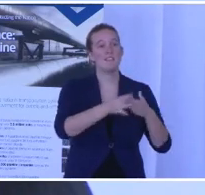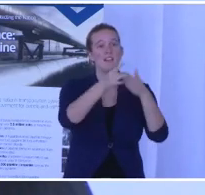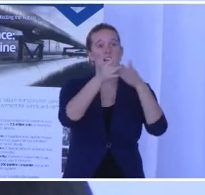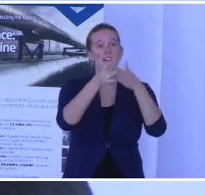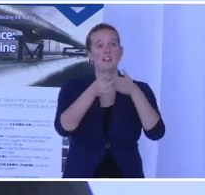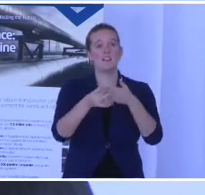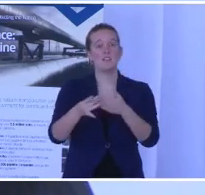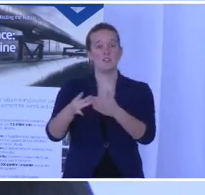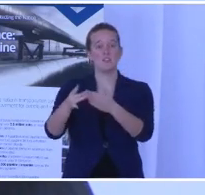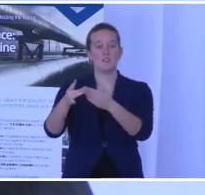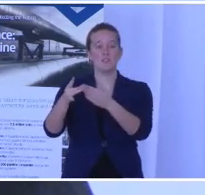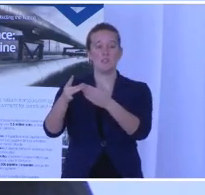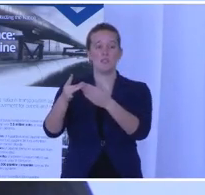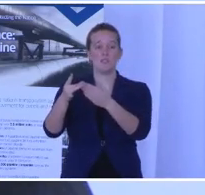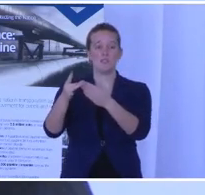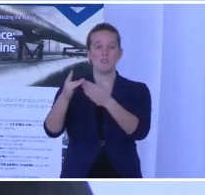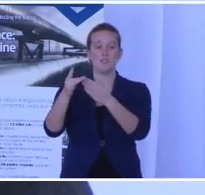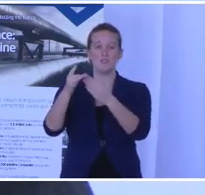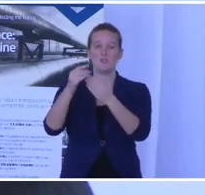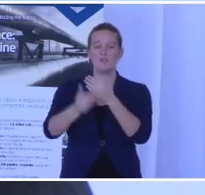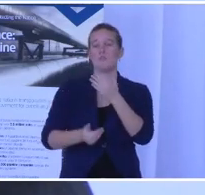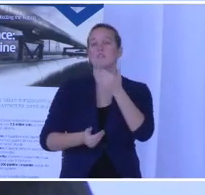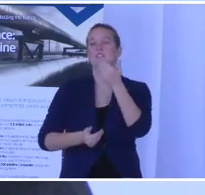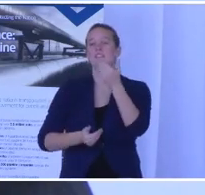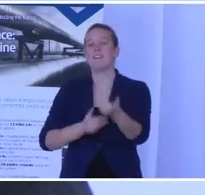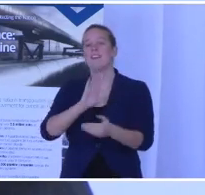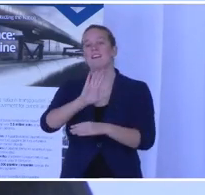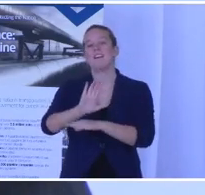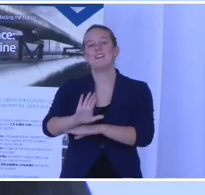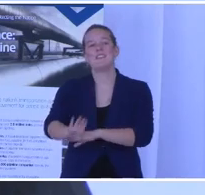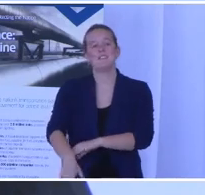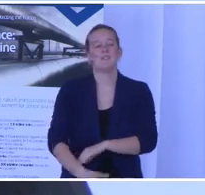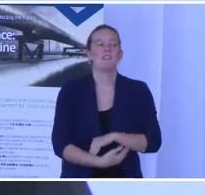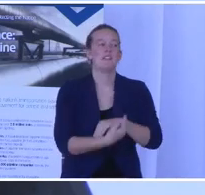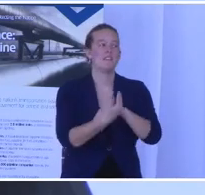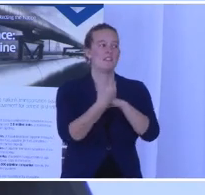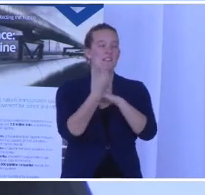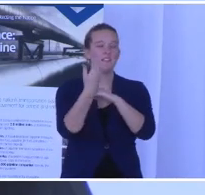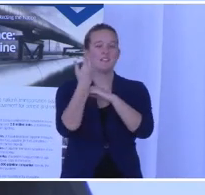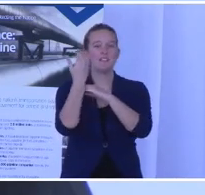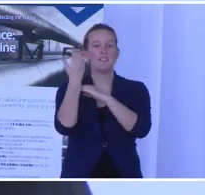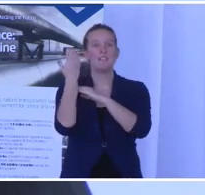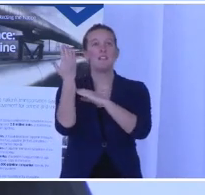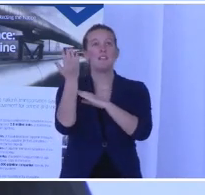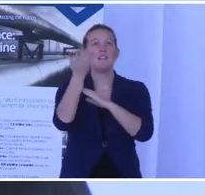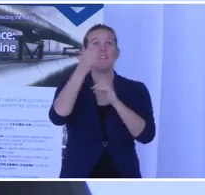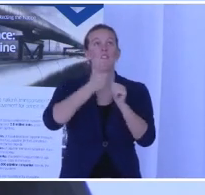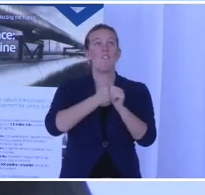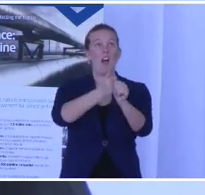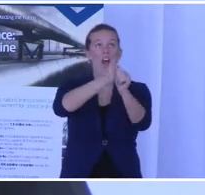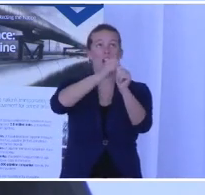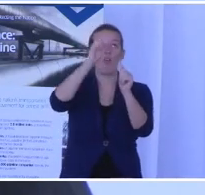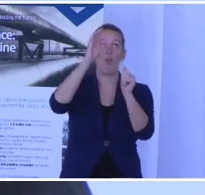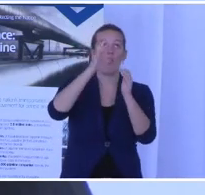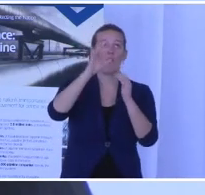and guide her through the night with the light from